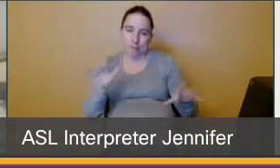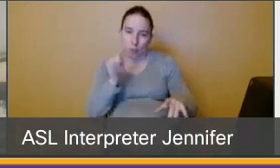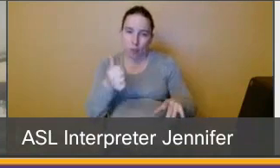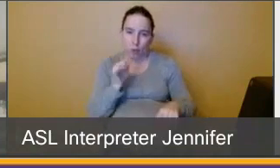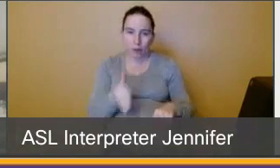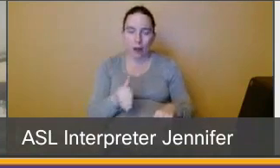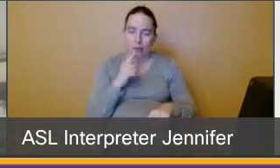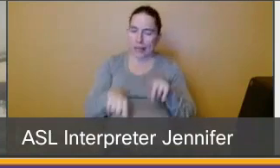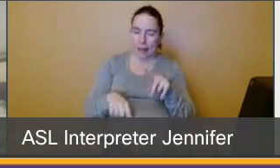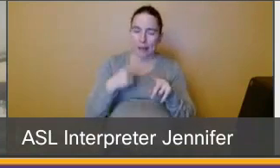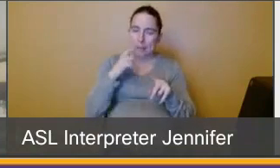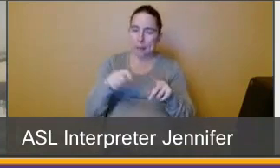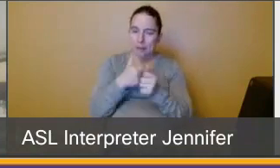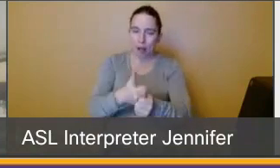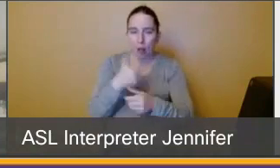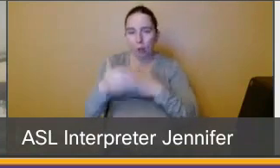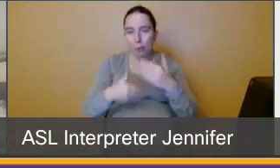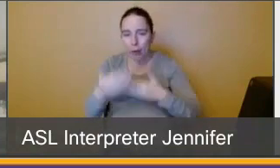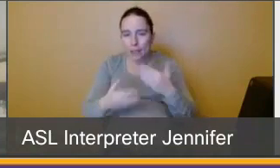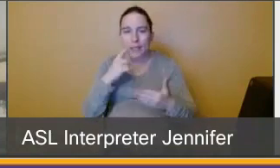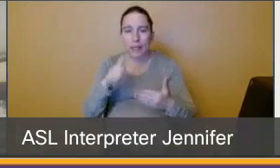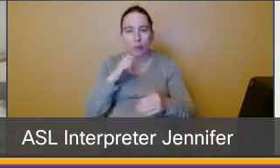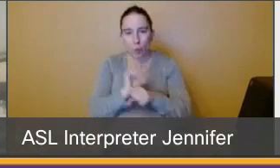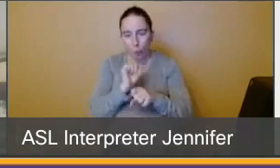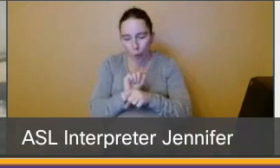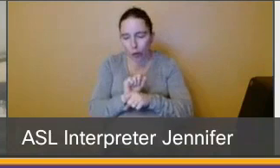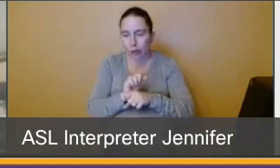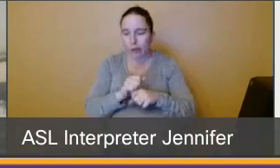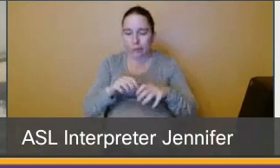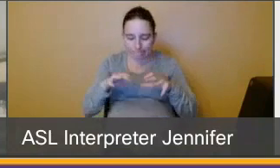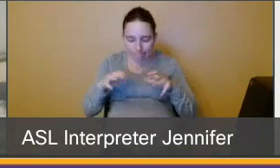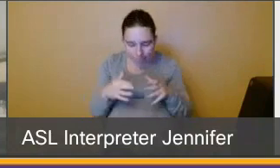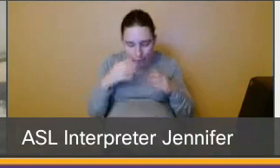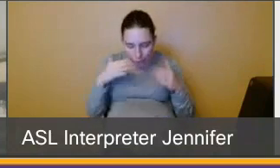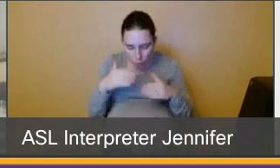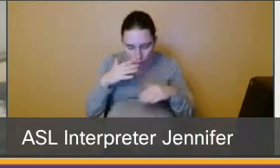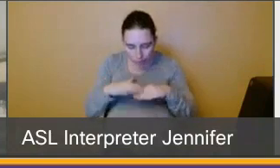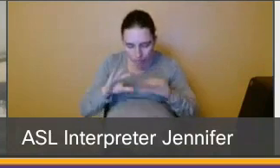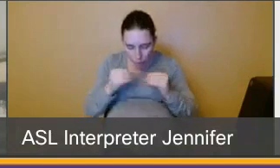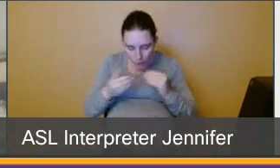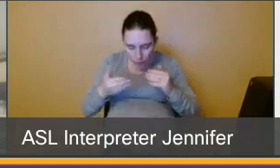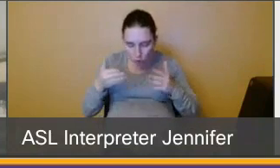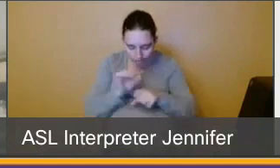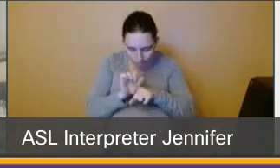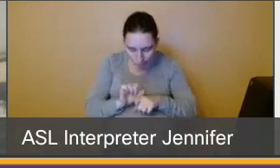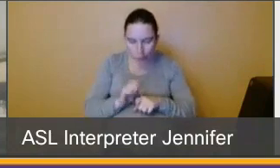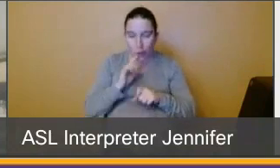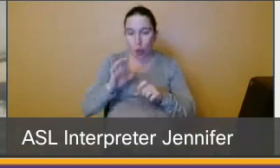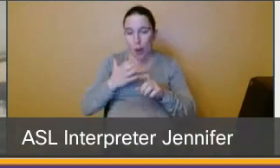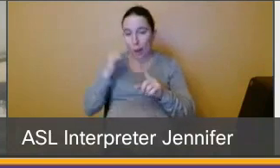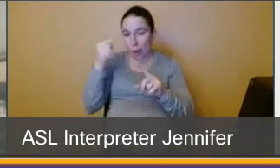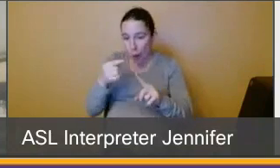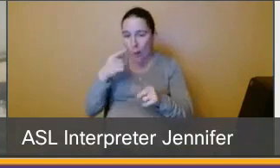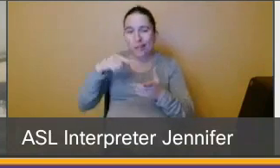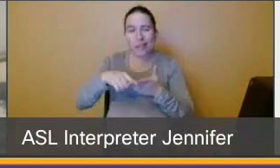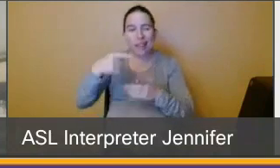that we have to follow. We have to work, internally. And so our goal is within, this month to